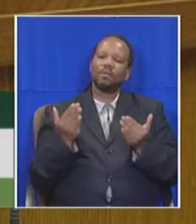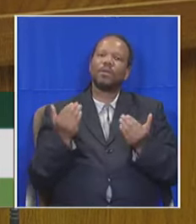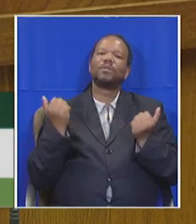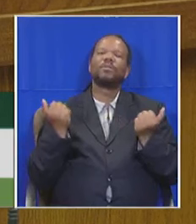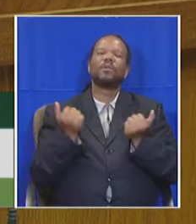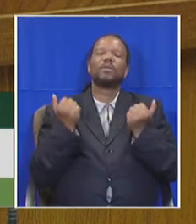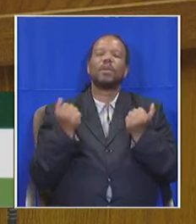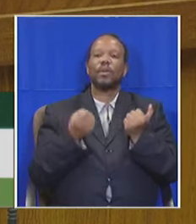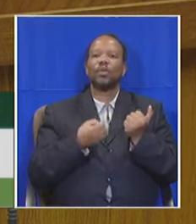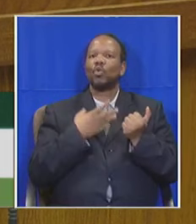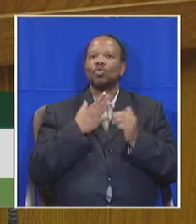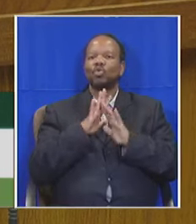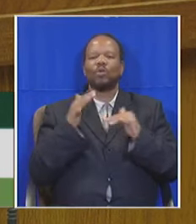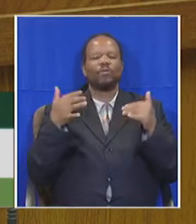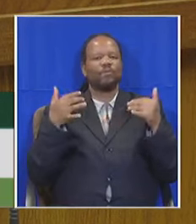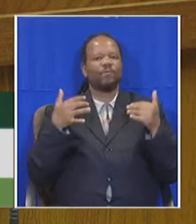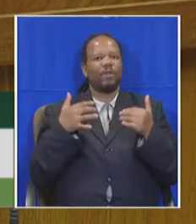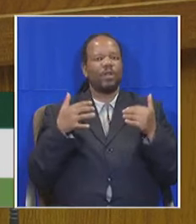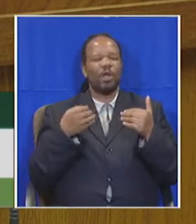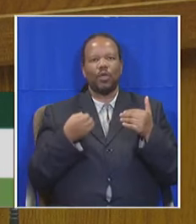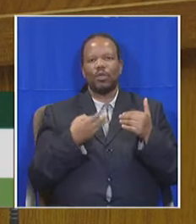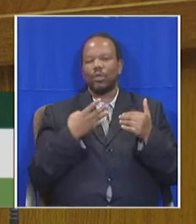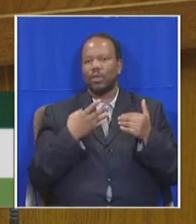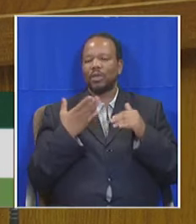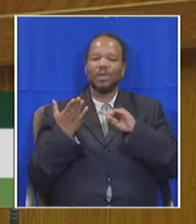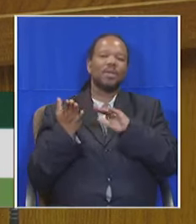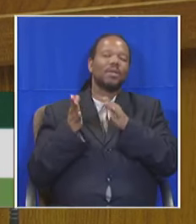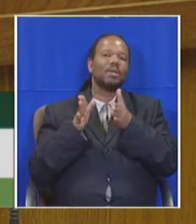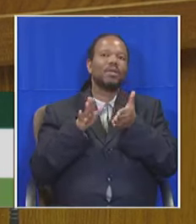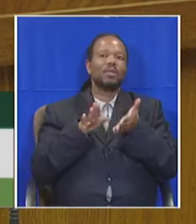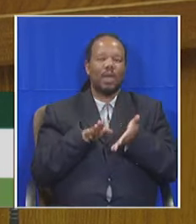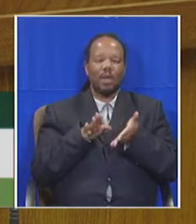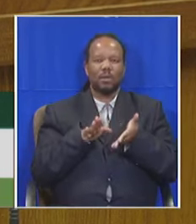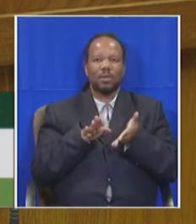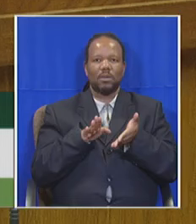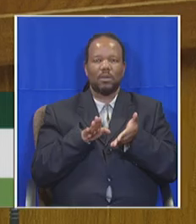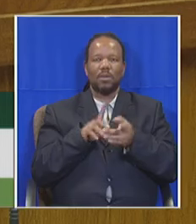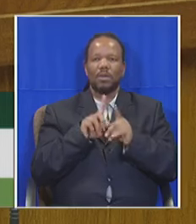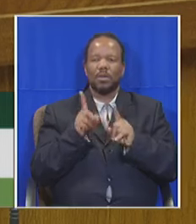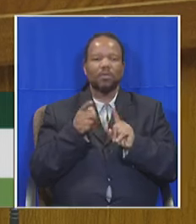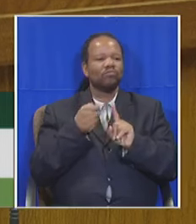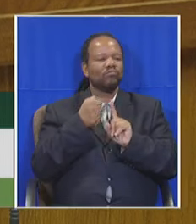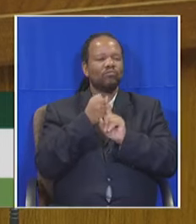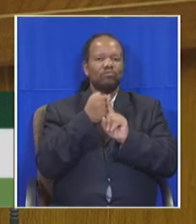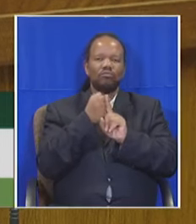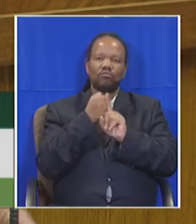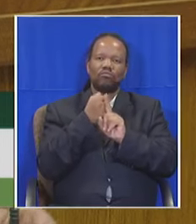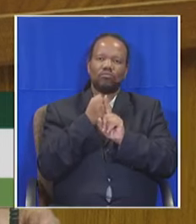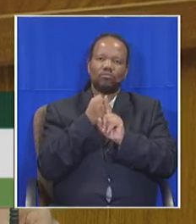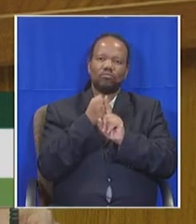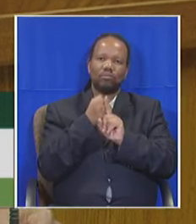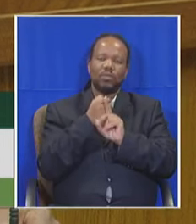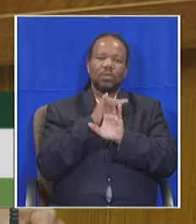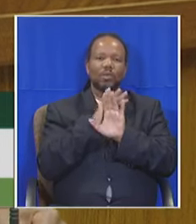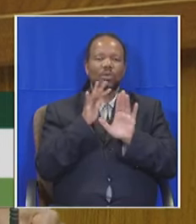fearless young people who paid the ultimate price of death for the heroic and revolutionary role they played in objecting